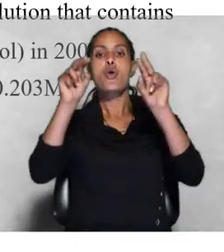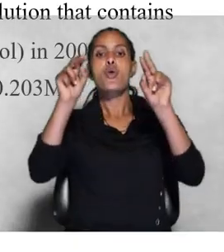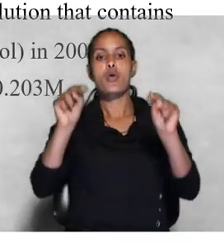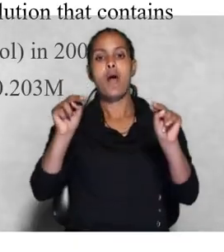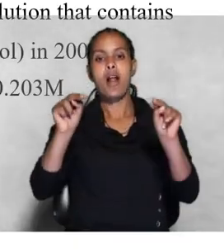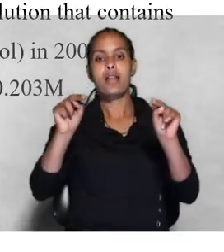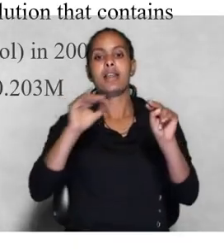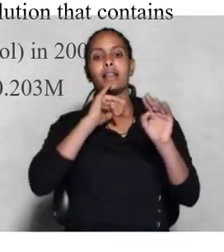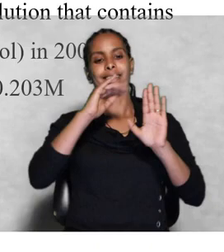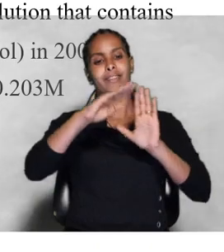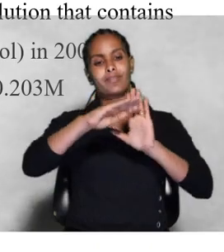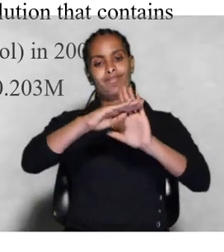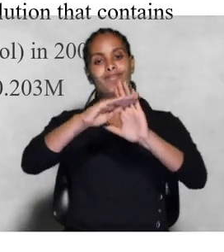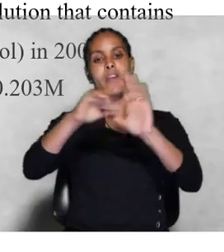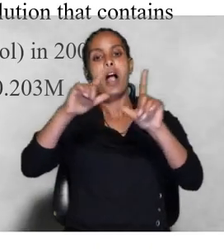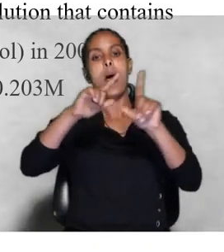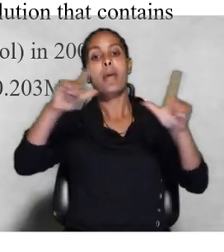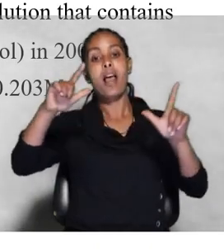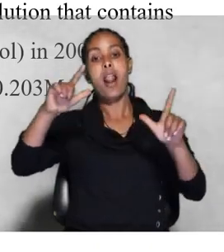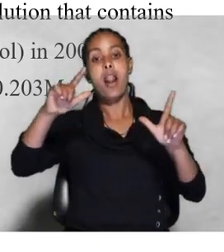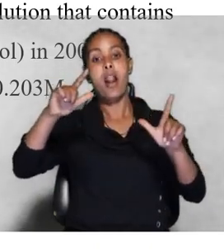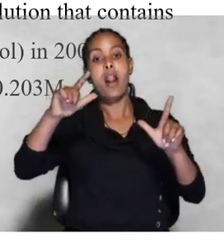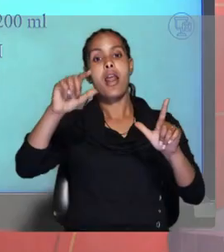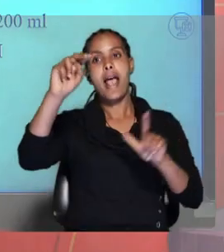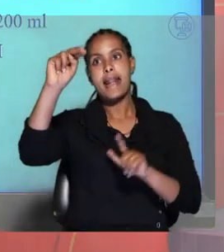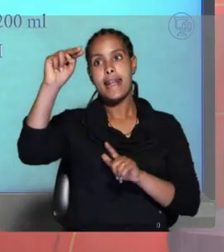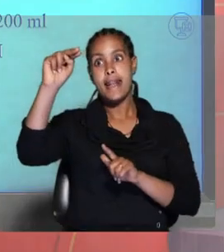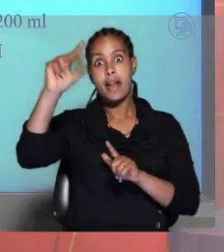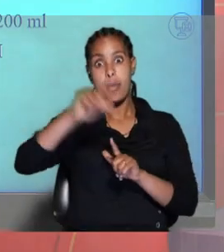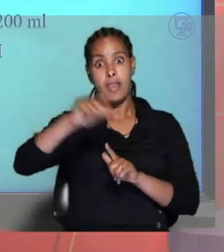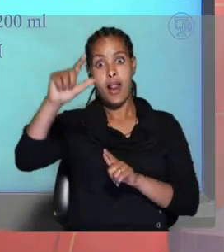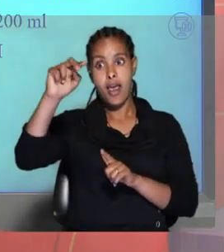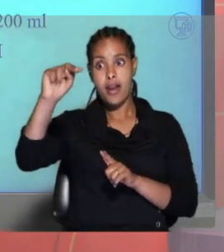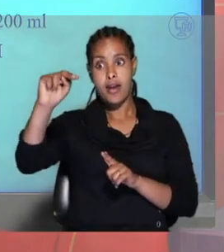normality denoted by capital letter N.